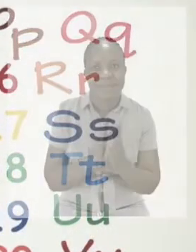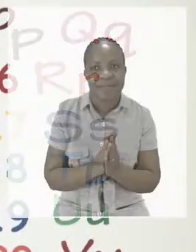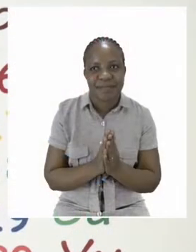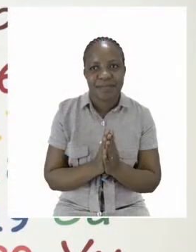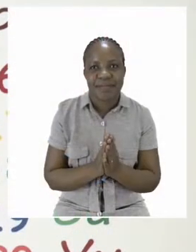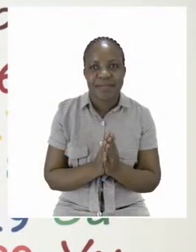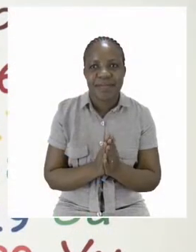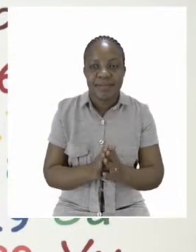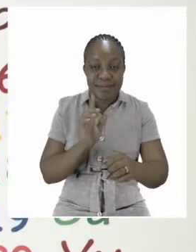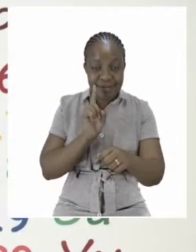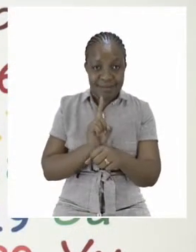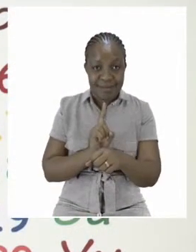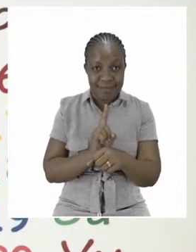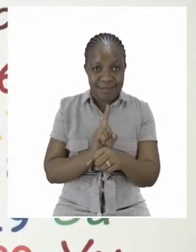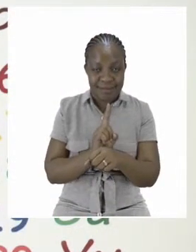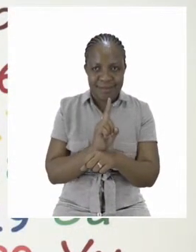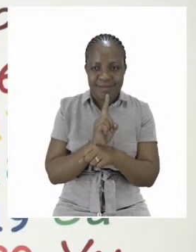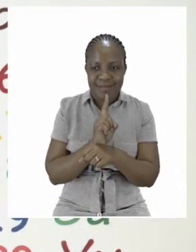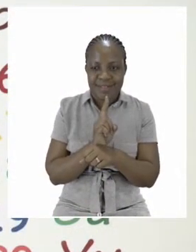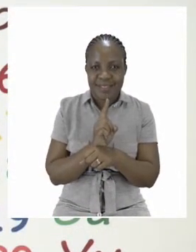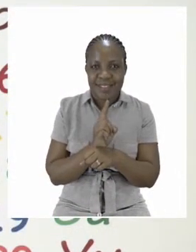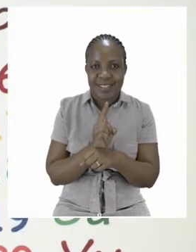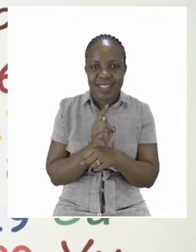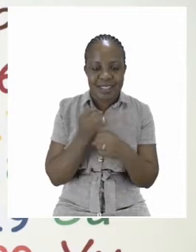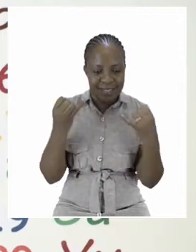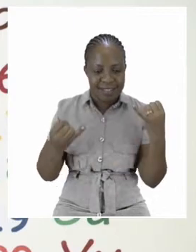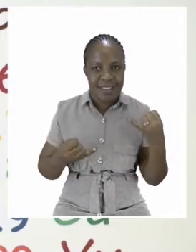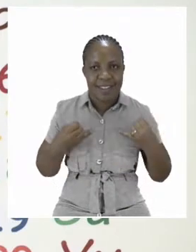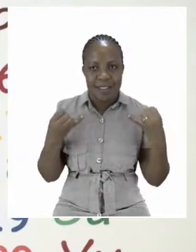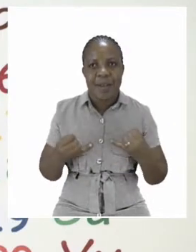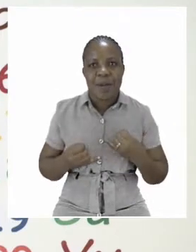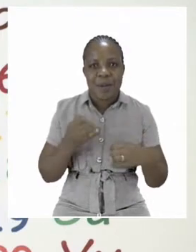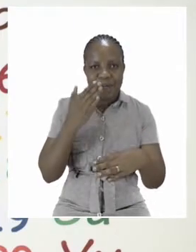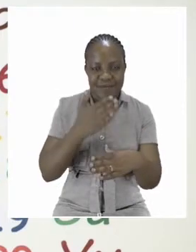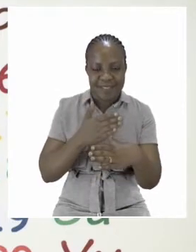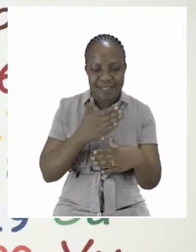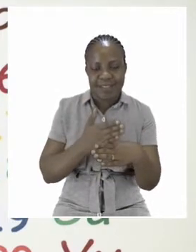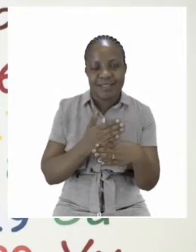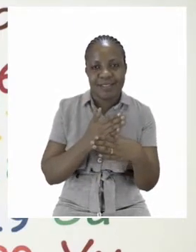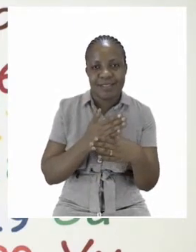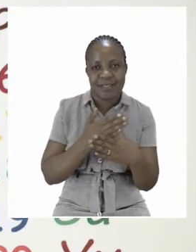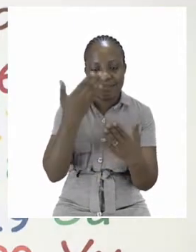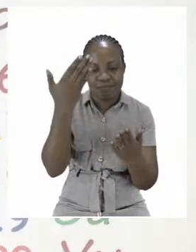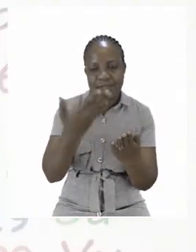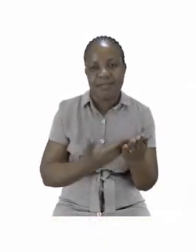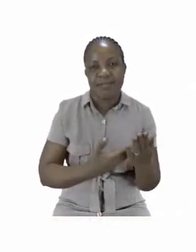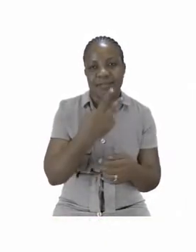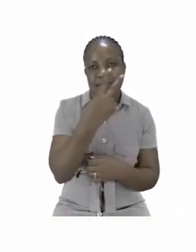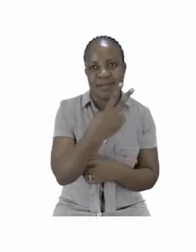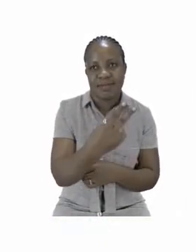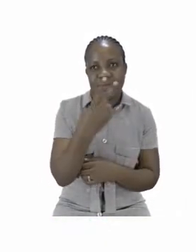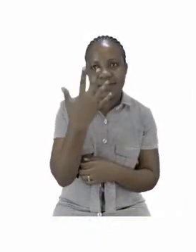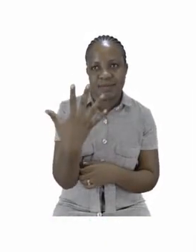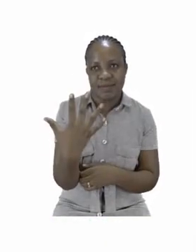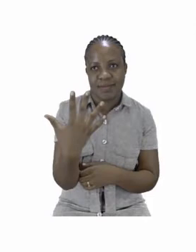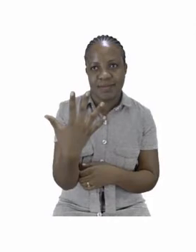Our first fun activity is going to be on page 25.